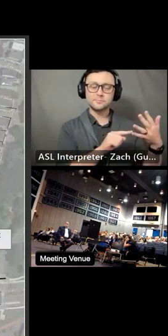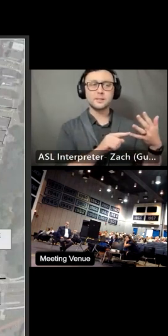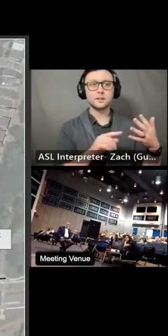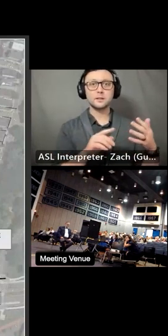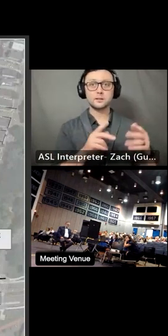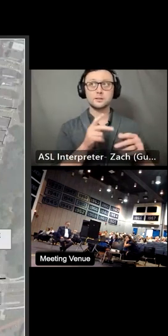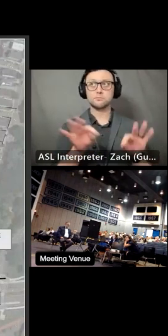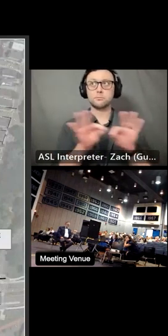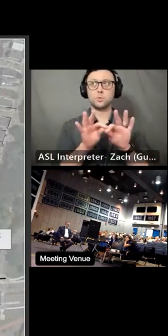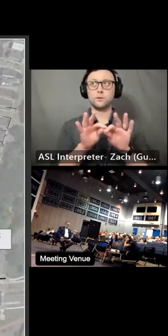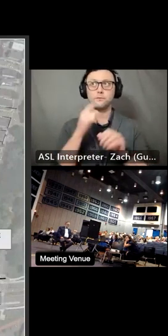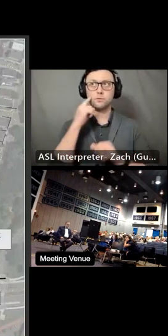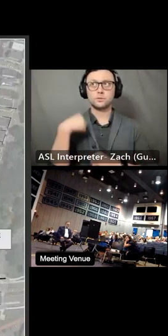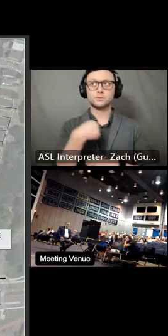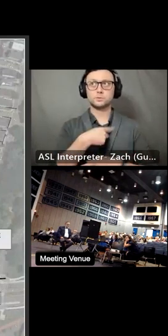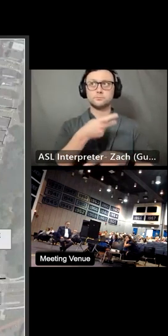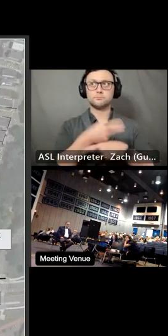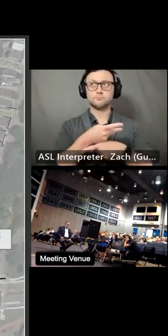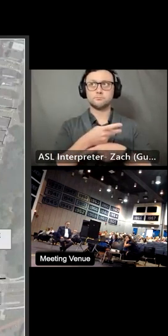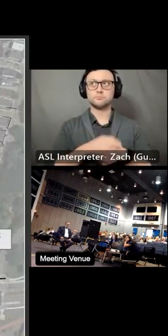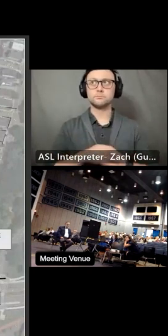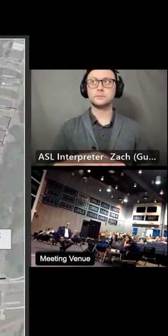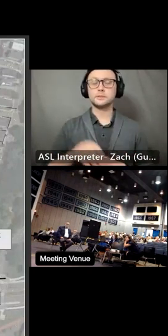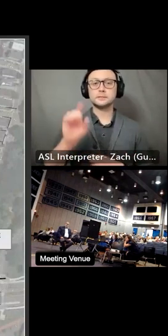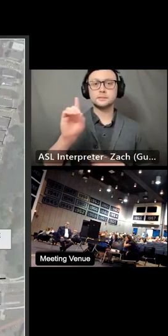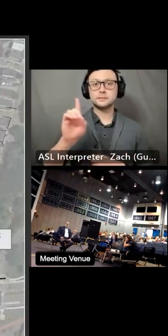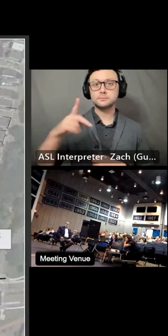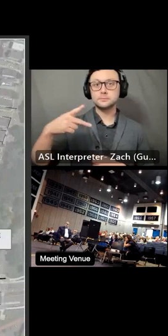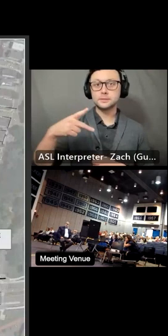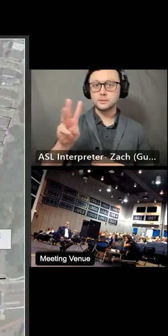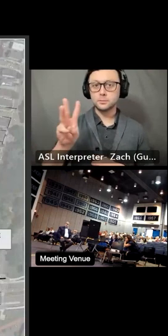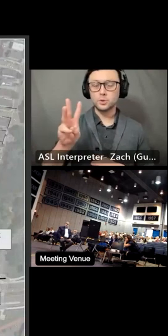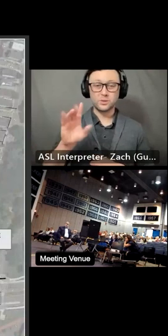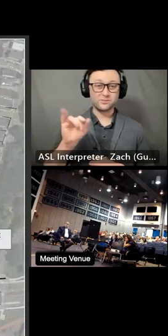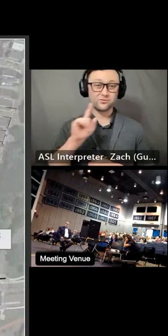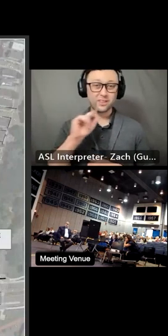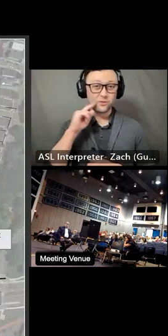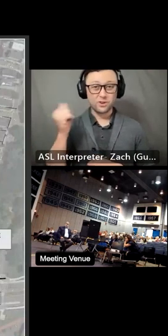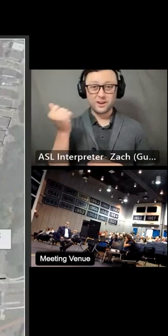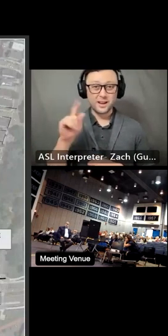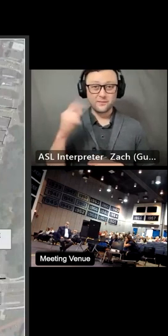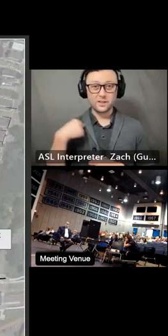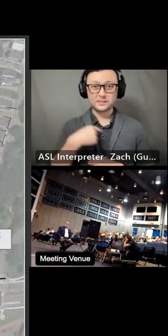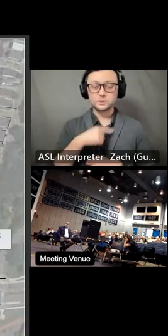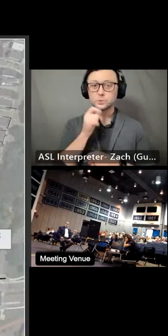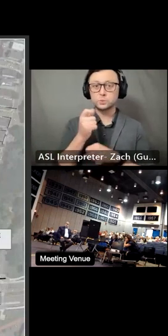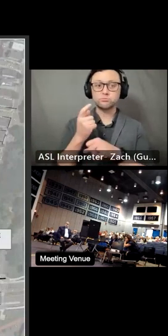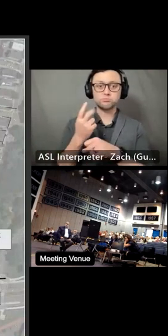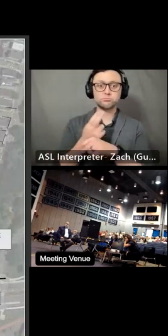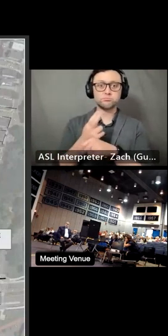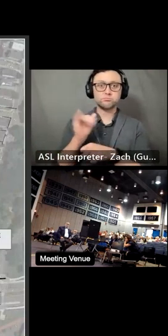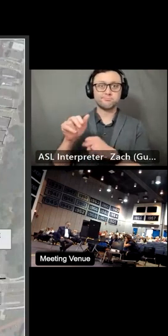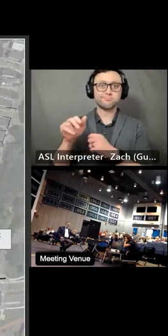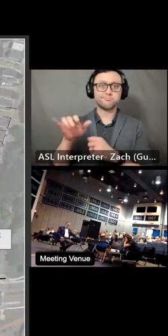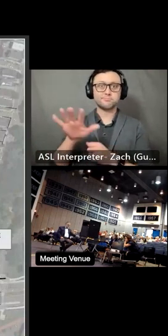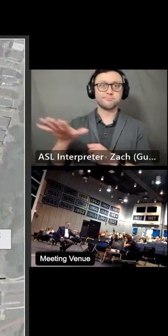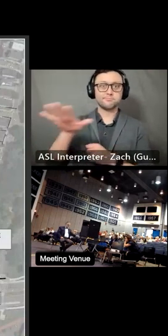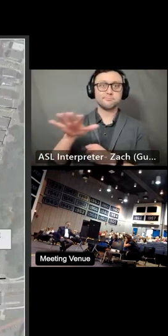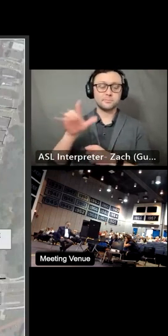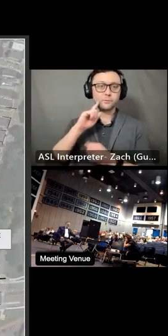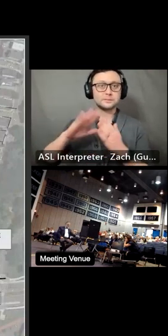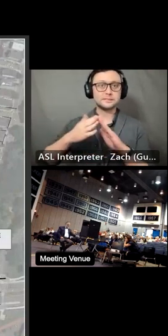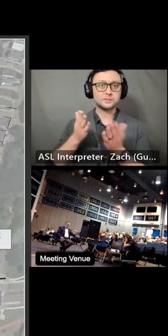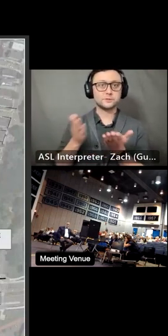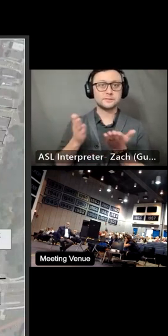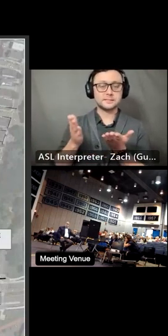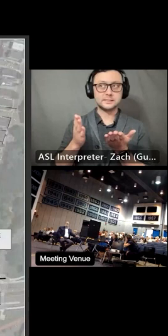critical for DPW and frankly, for all of us who are roadway users and users of city services. And so we